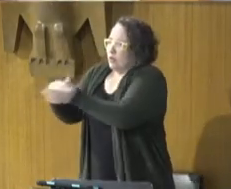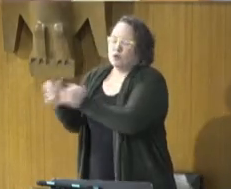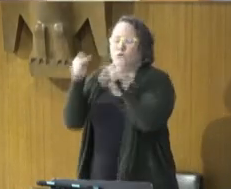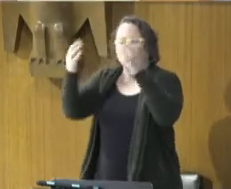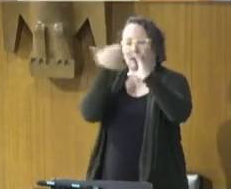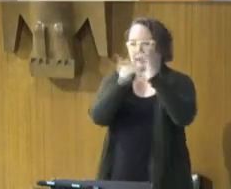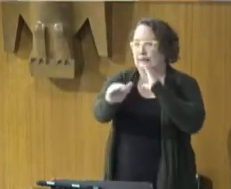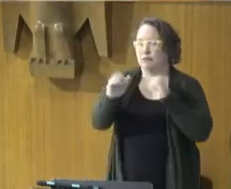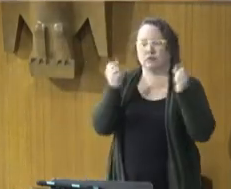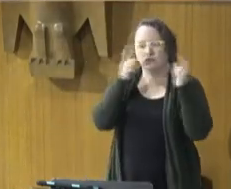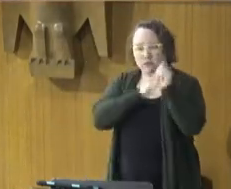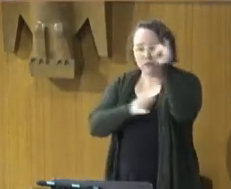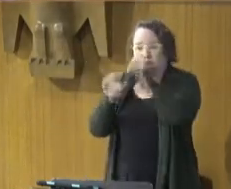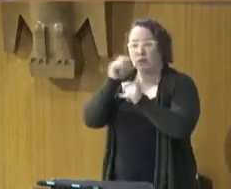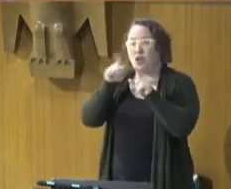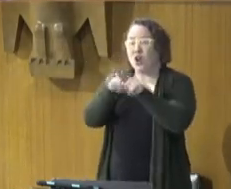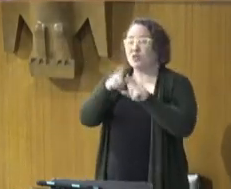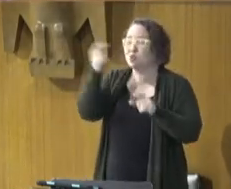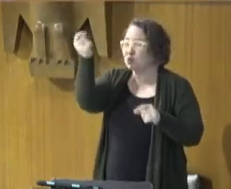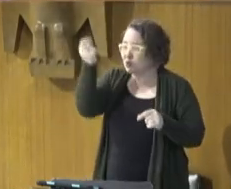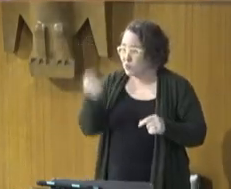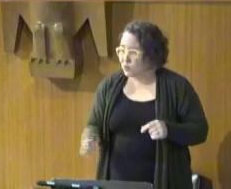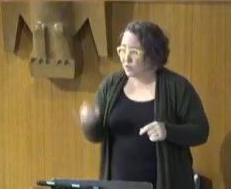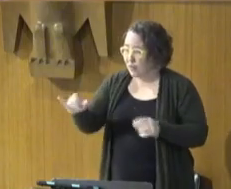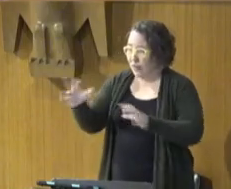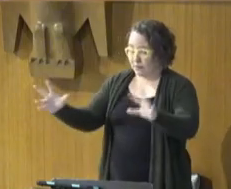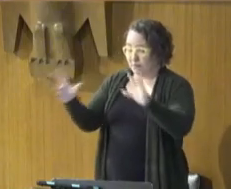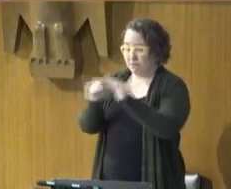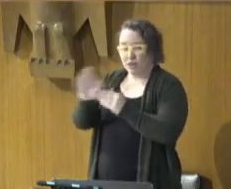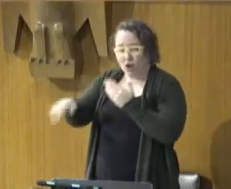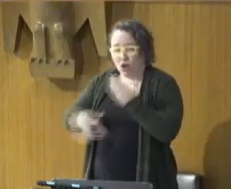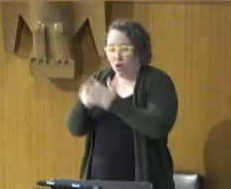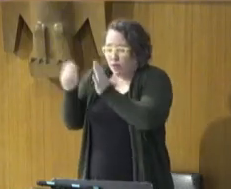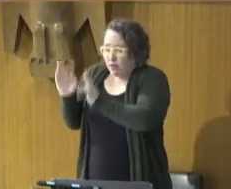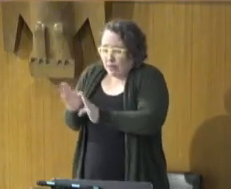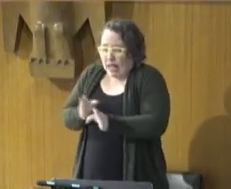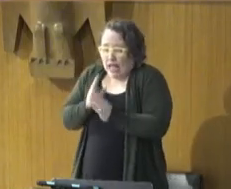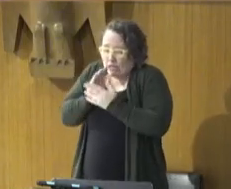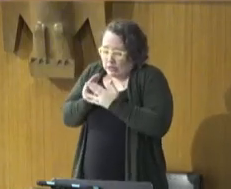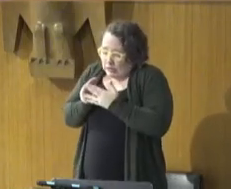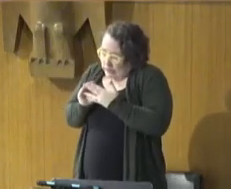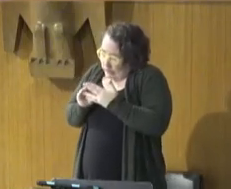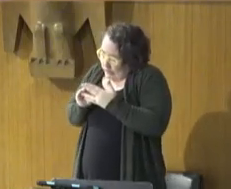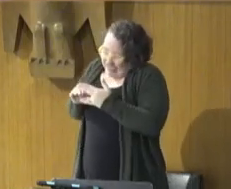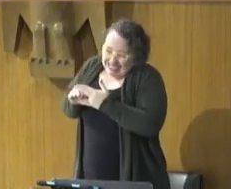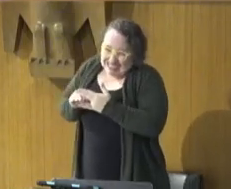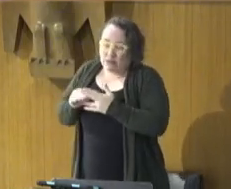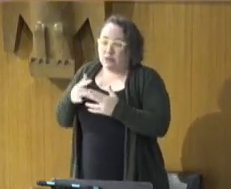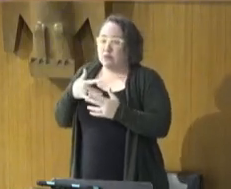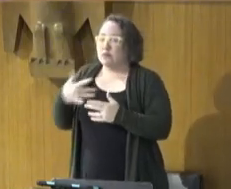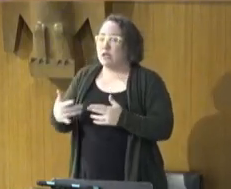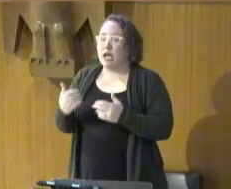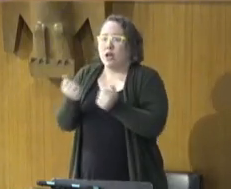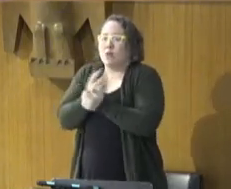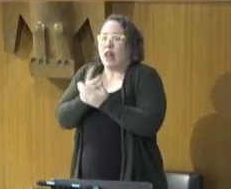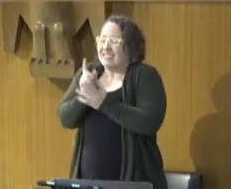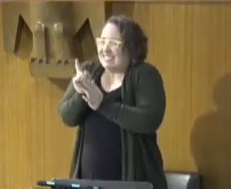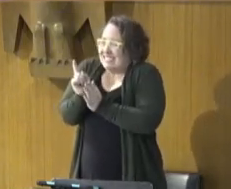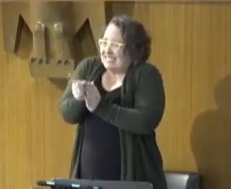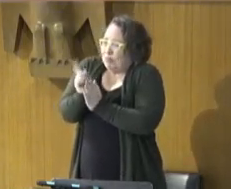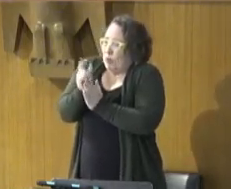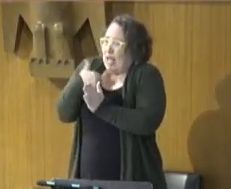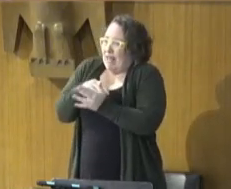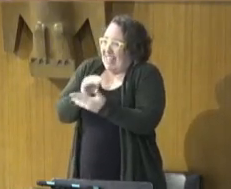brief Tuesday meeting that I mentioned, all of the worship planning just gets squeezed into evenings and weekends and whenever there's a brief moment.